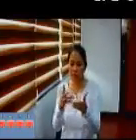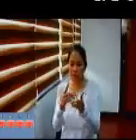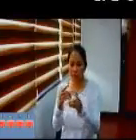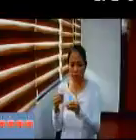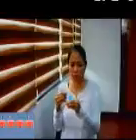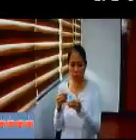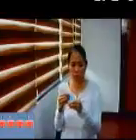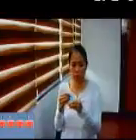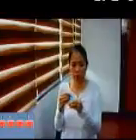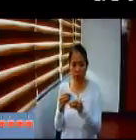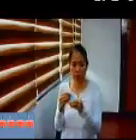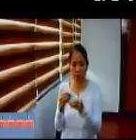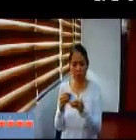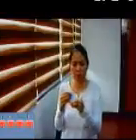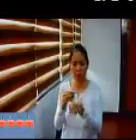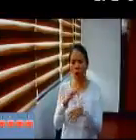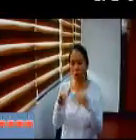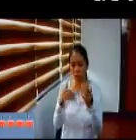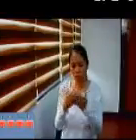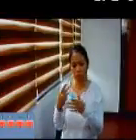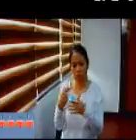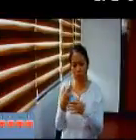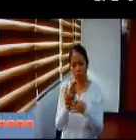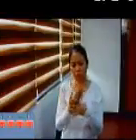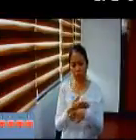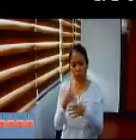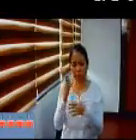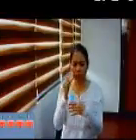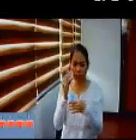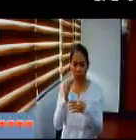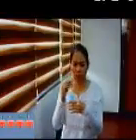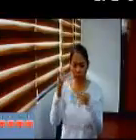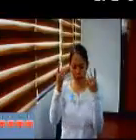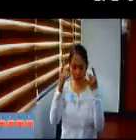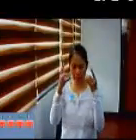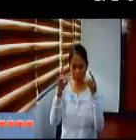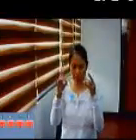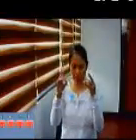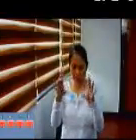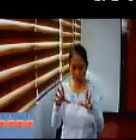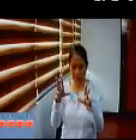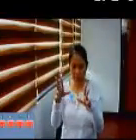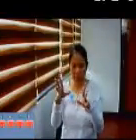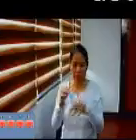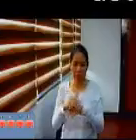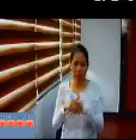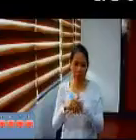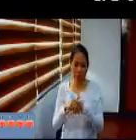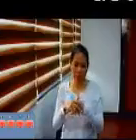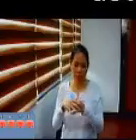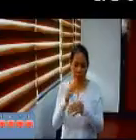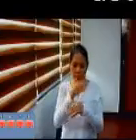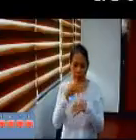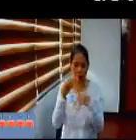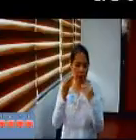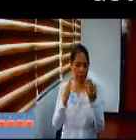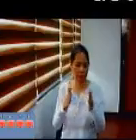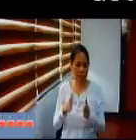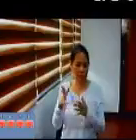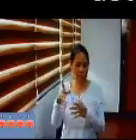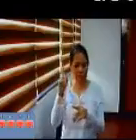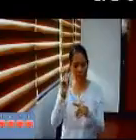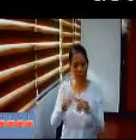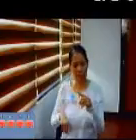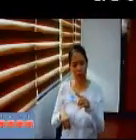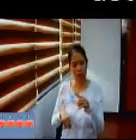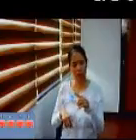risk. It is uncertainties that we cannot deal with. Farmers cannot deal with something that is dicey.